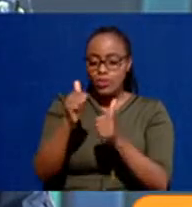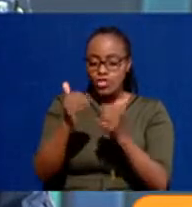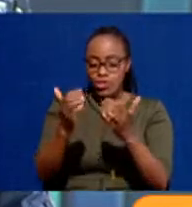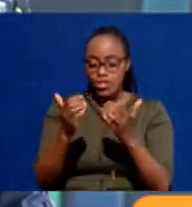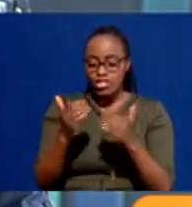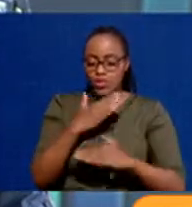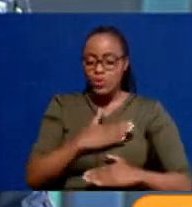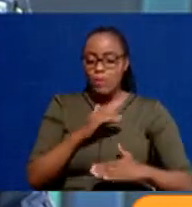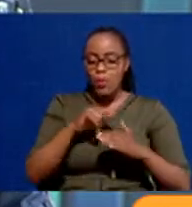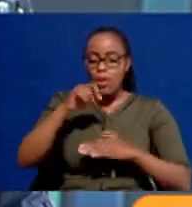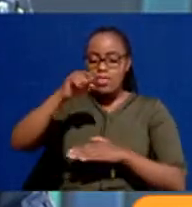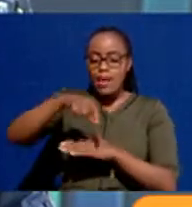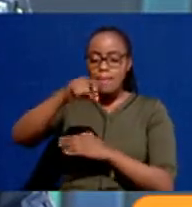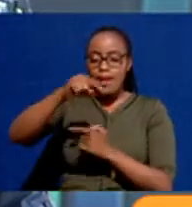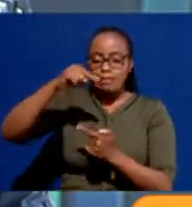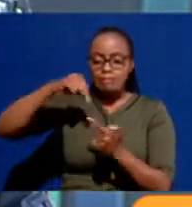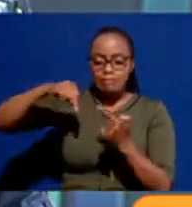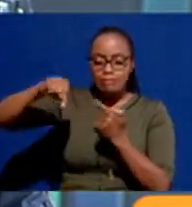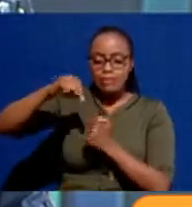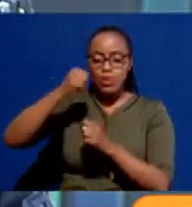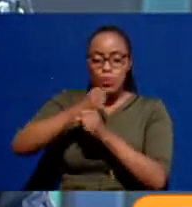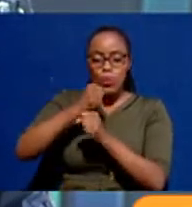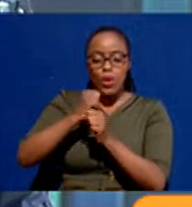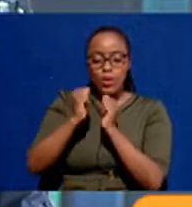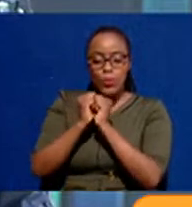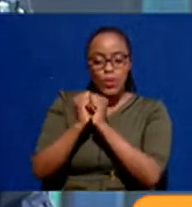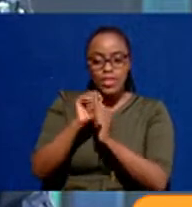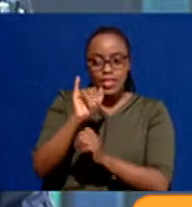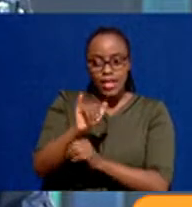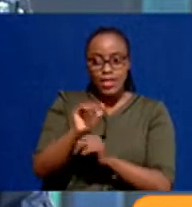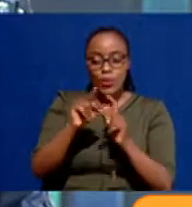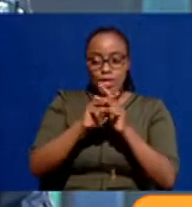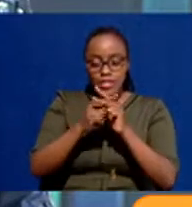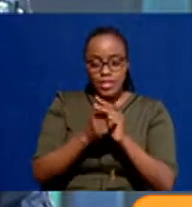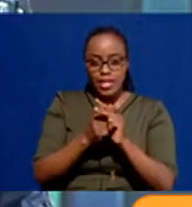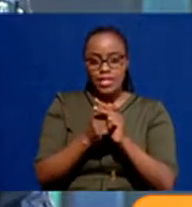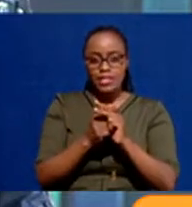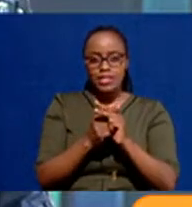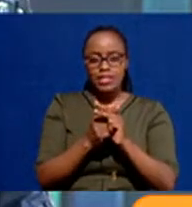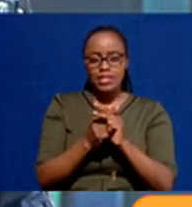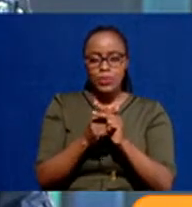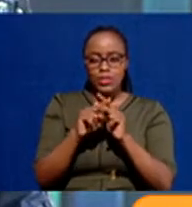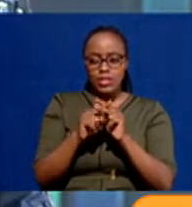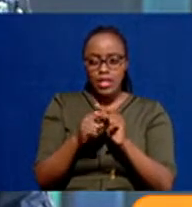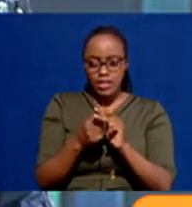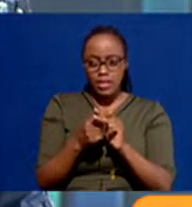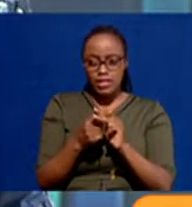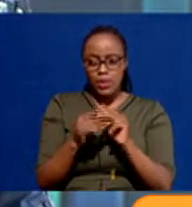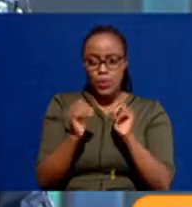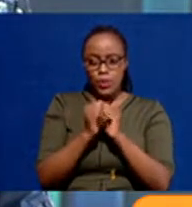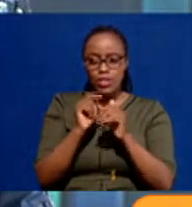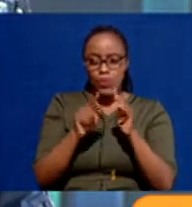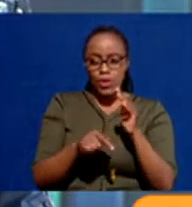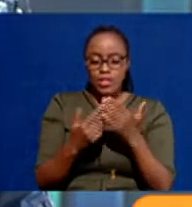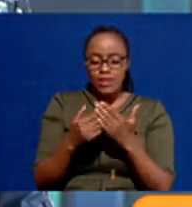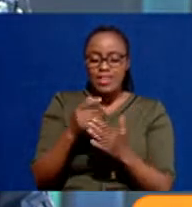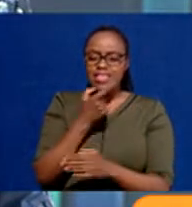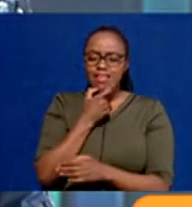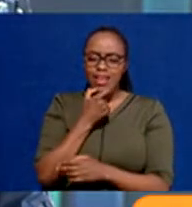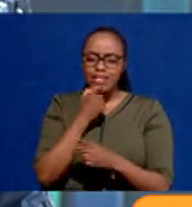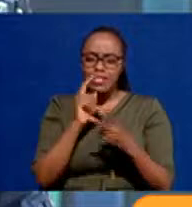is the planting cycles, and that's what we've worked with. So we started in the, we started with a bit of